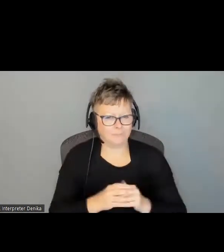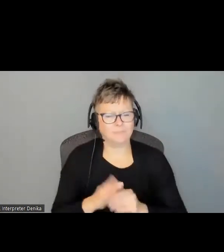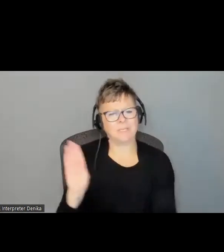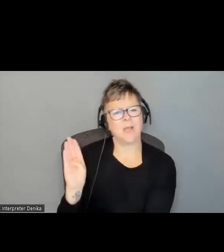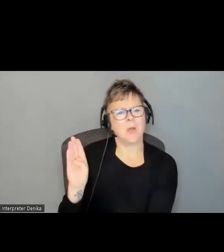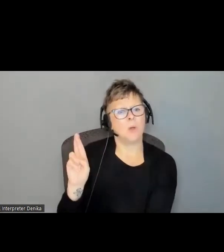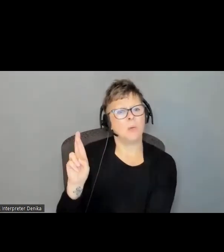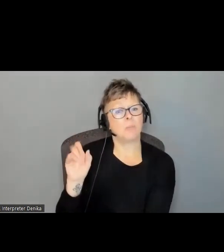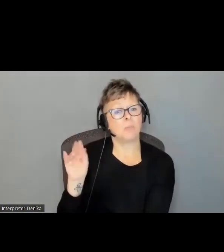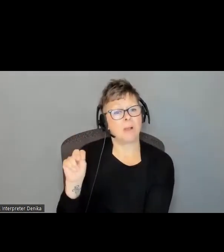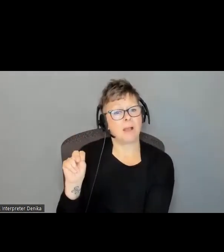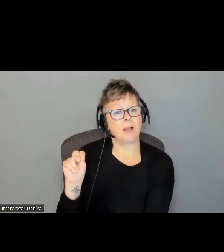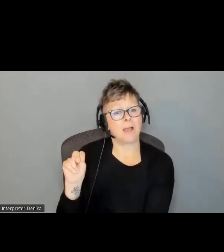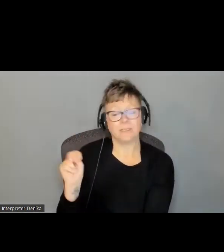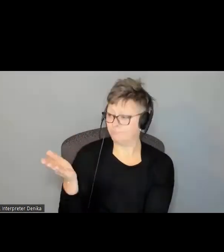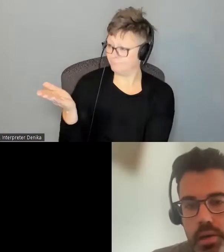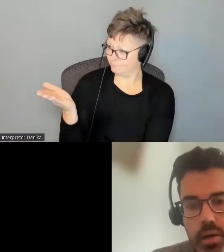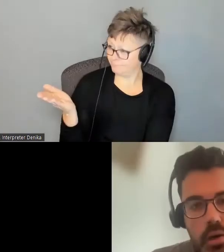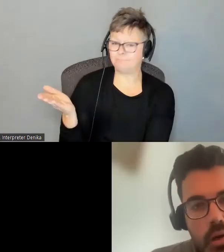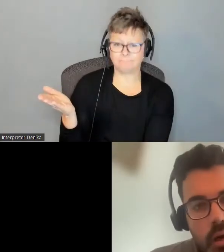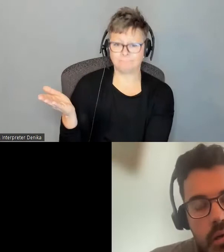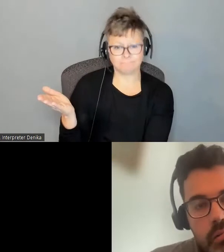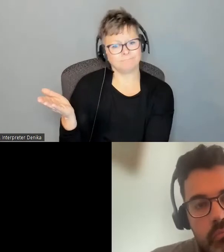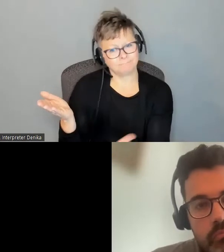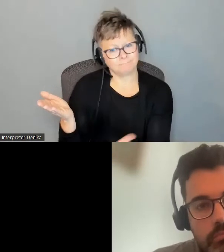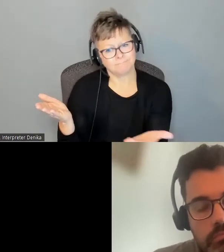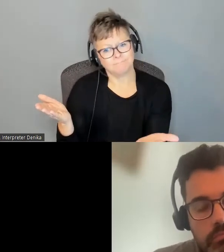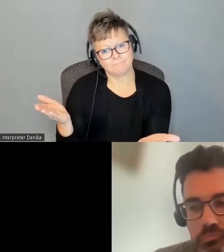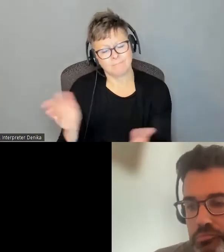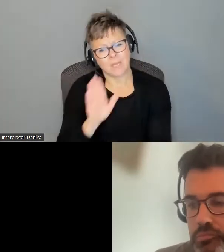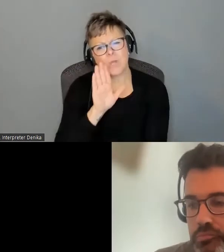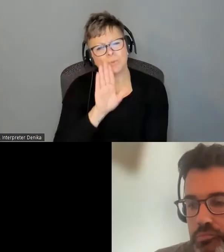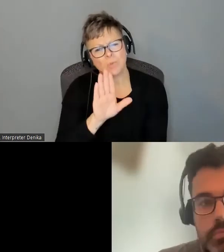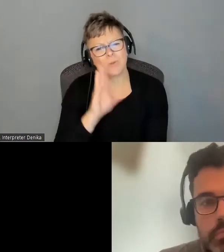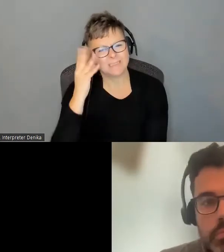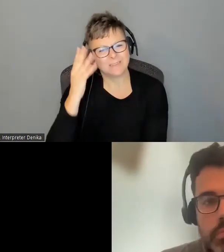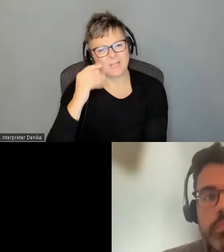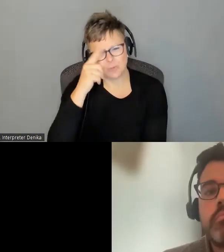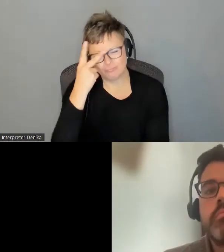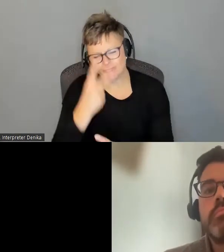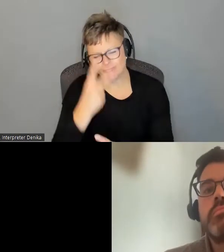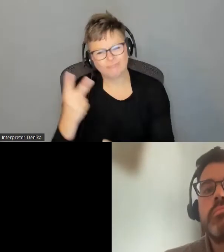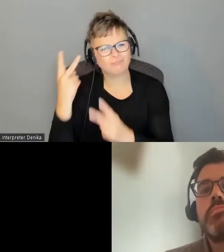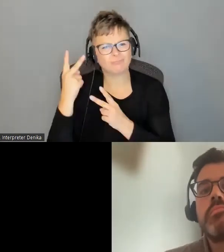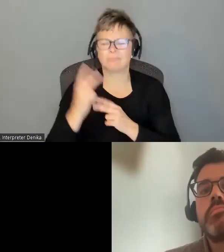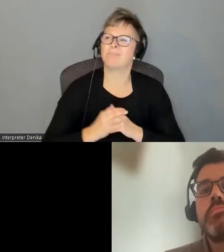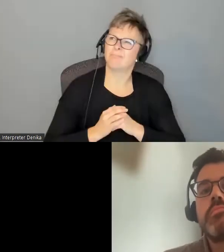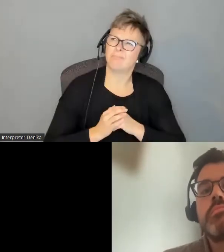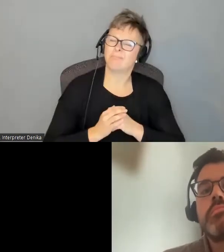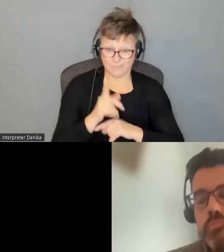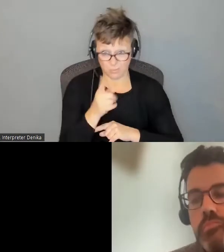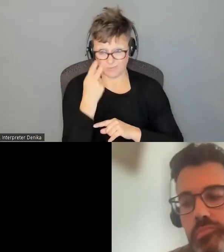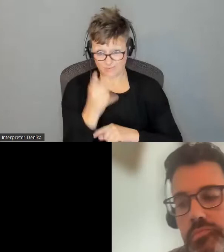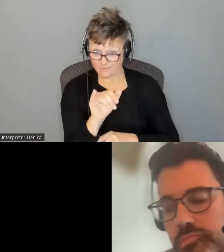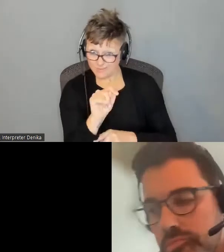all. Brian, in your experience, do you see that shift towards increased access